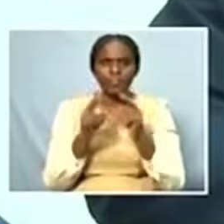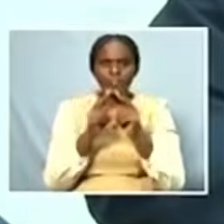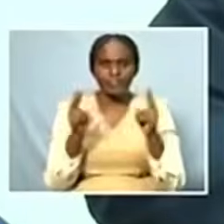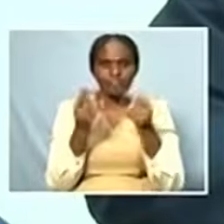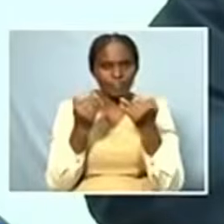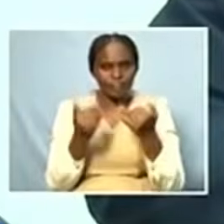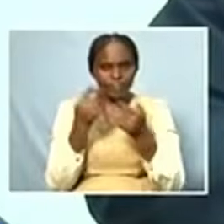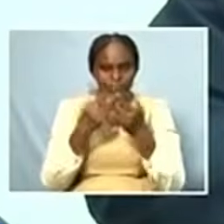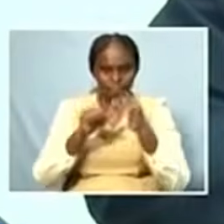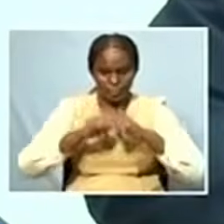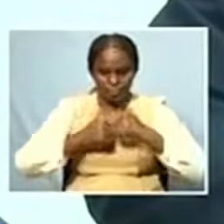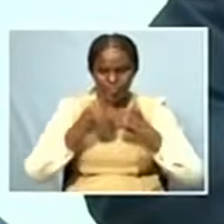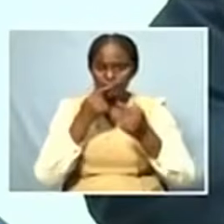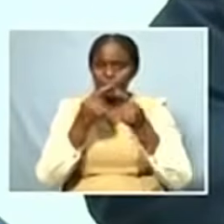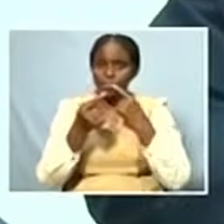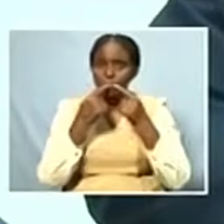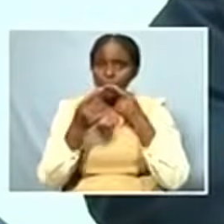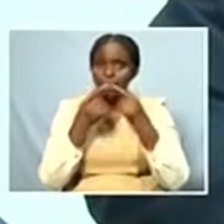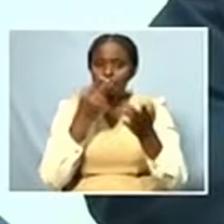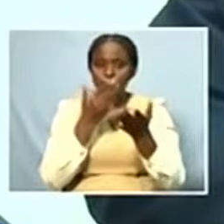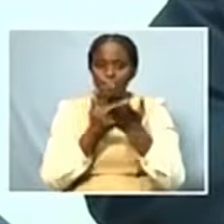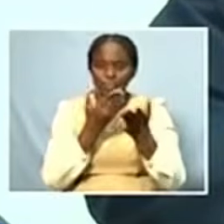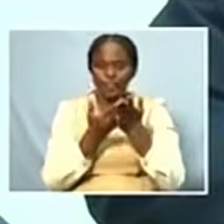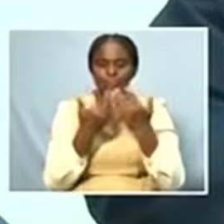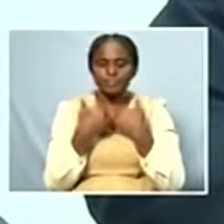So what we are saying here is that